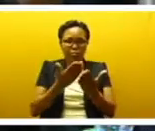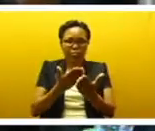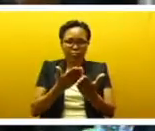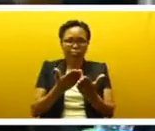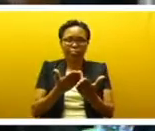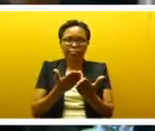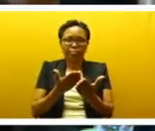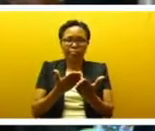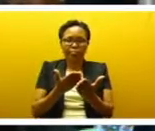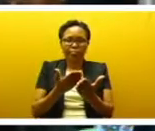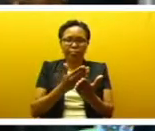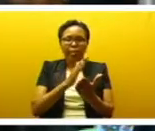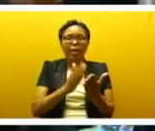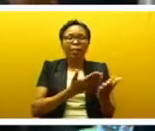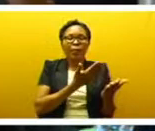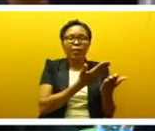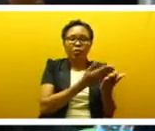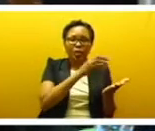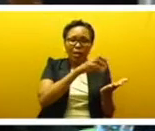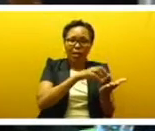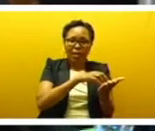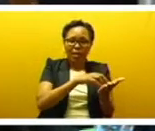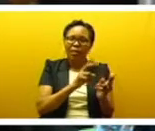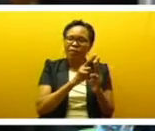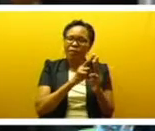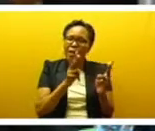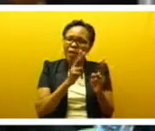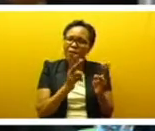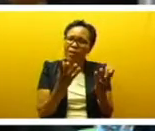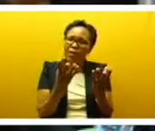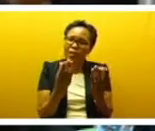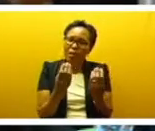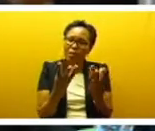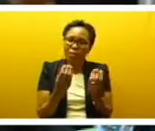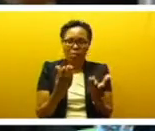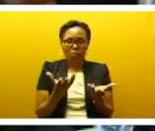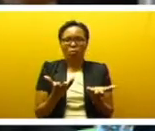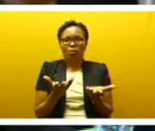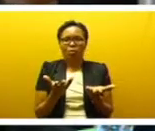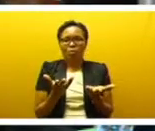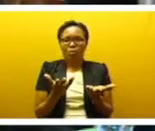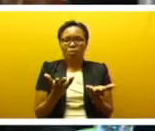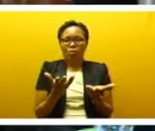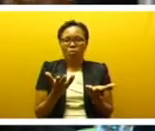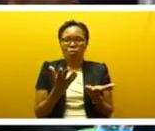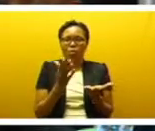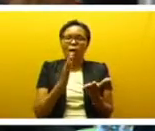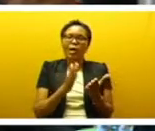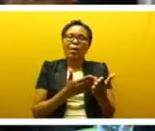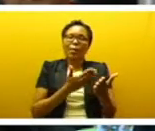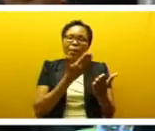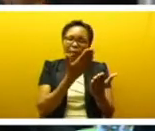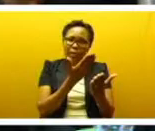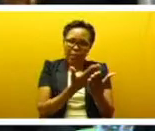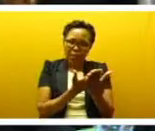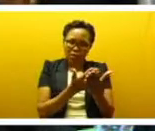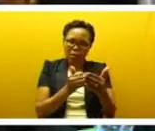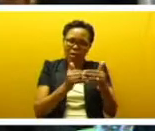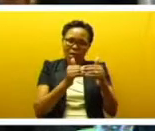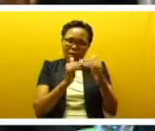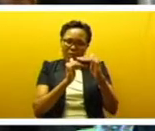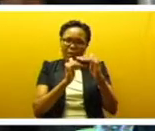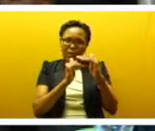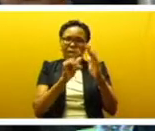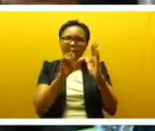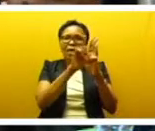the petitioner's case is very simple. All it was the petition was limited to a legal issue. It was